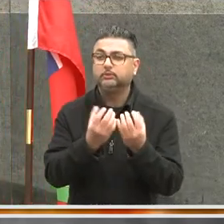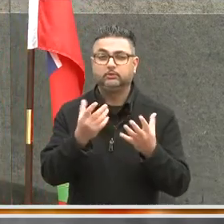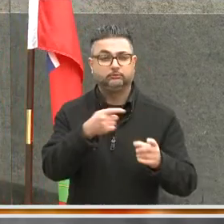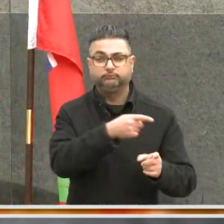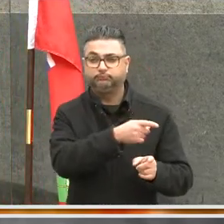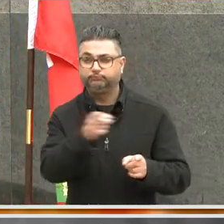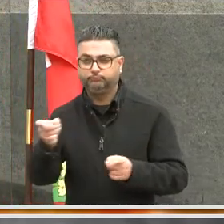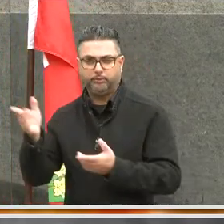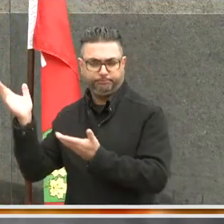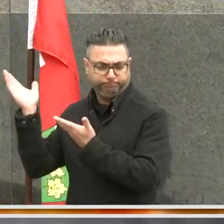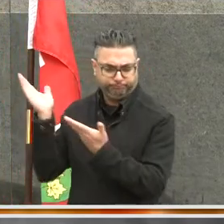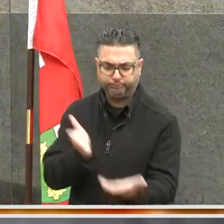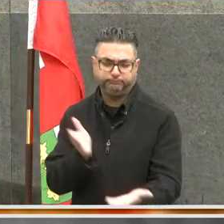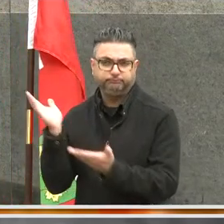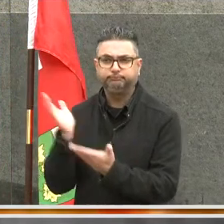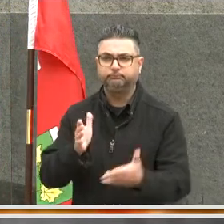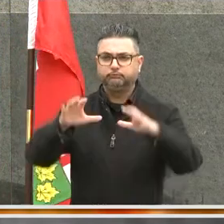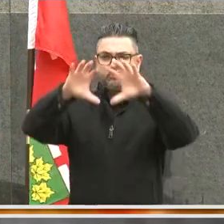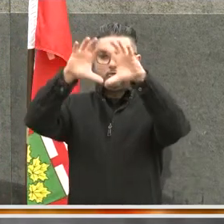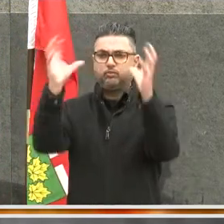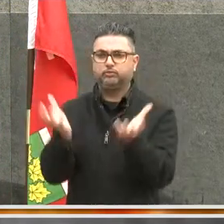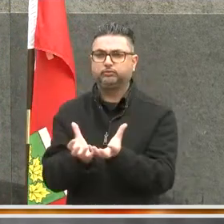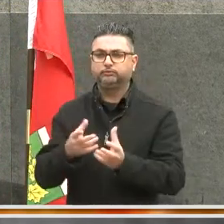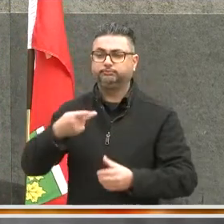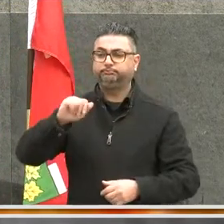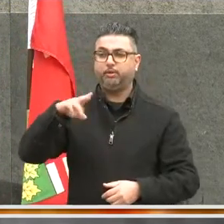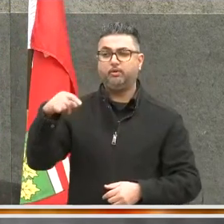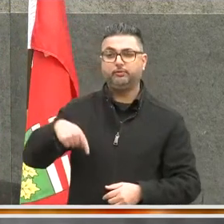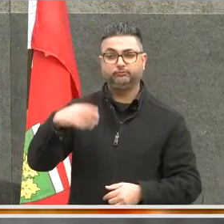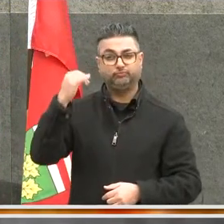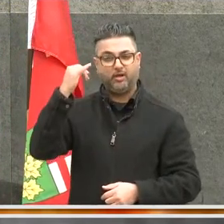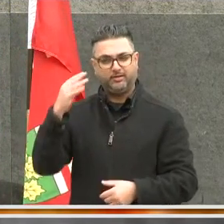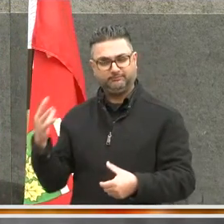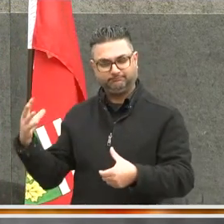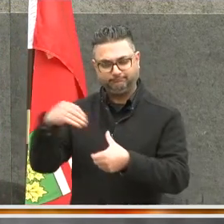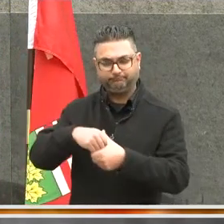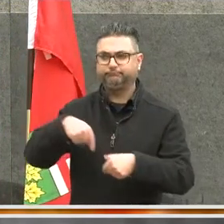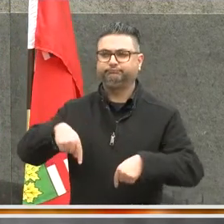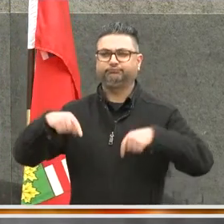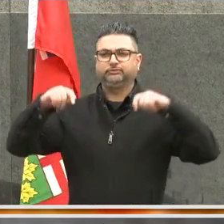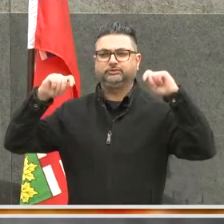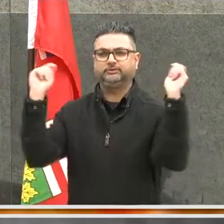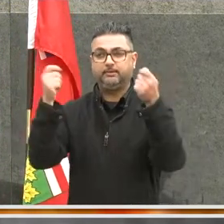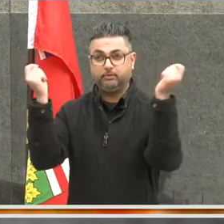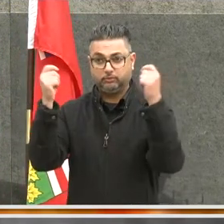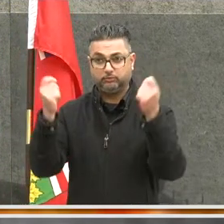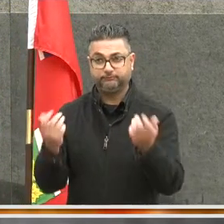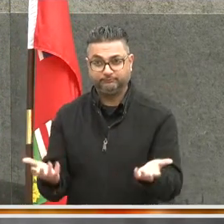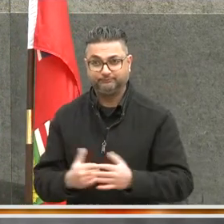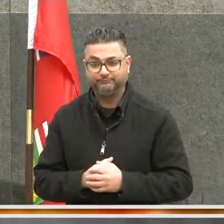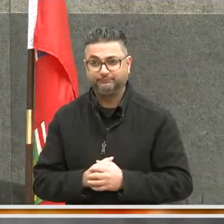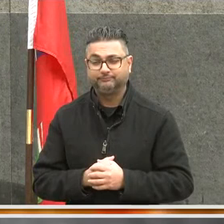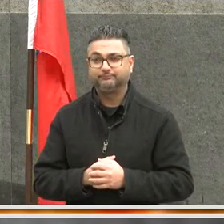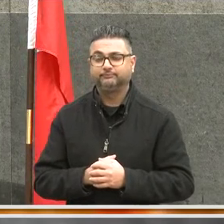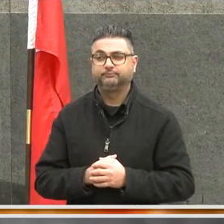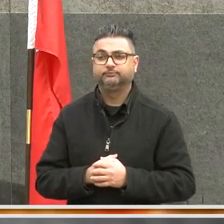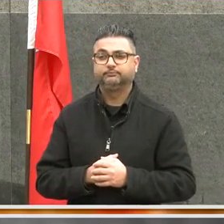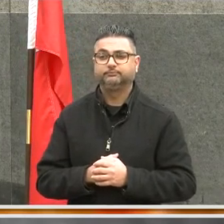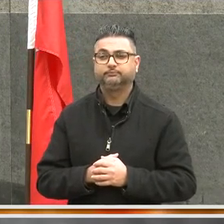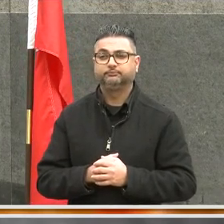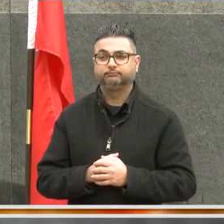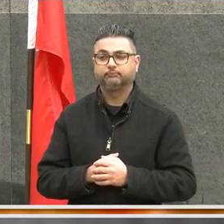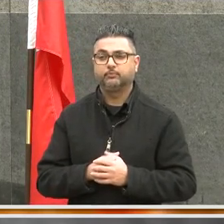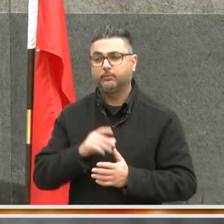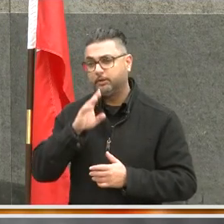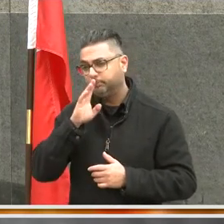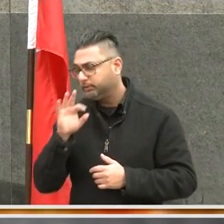Queen's Park in order to take part in this ceremony. Chaque année, les anciens combattants de diverses organisations communautaires